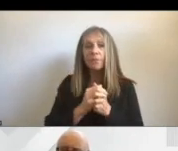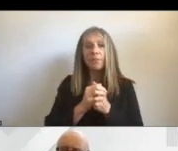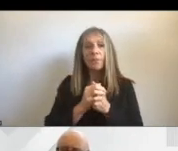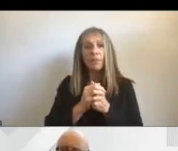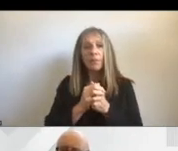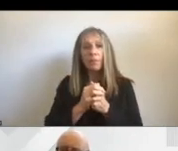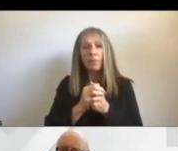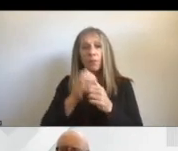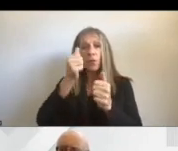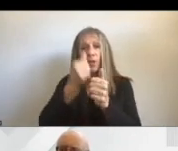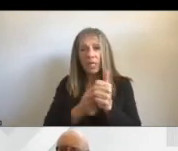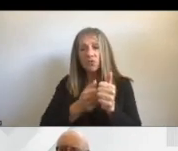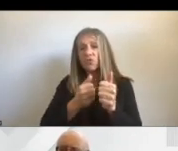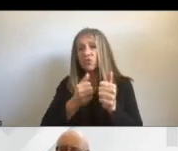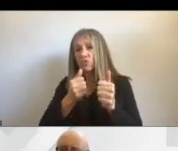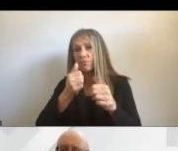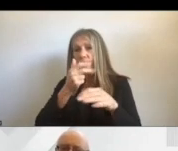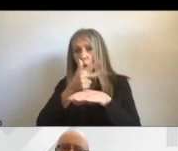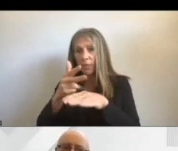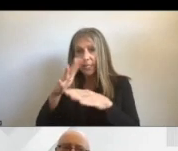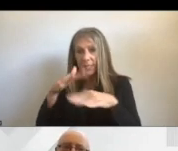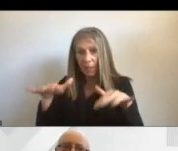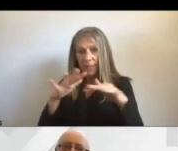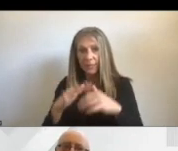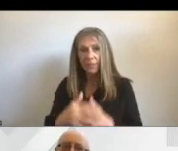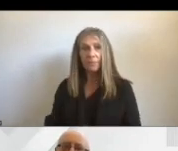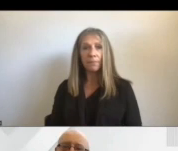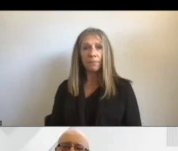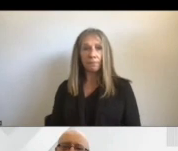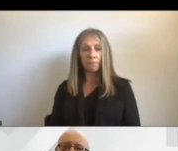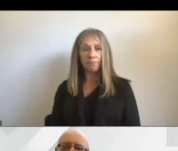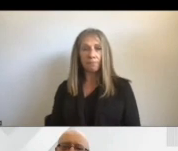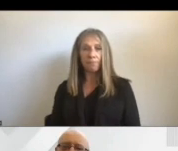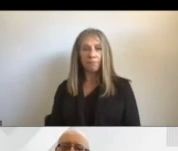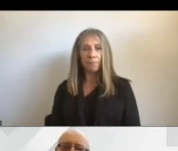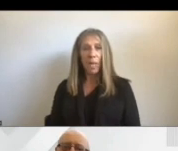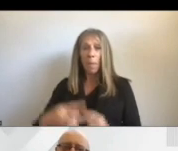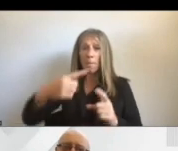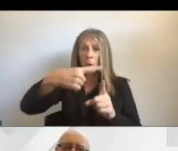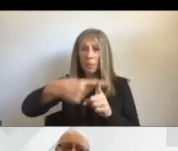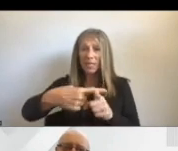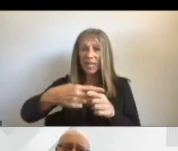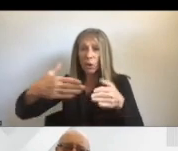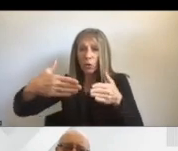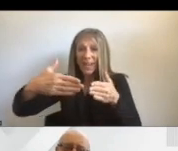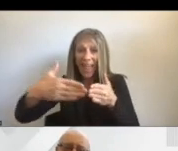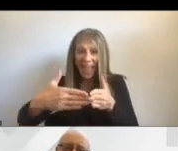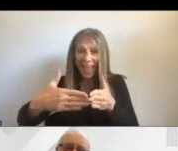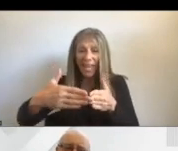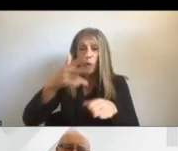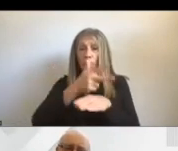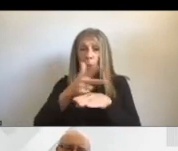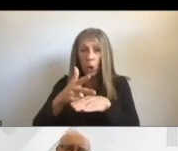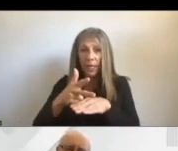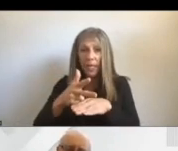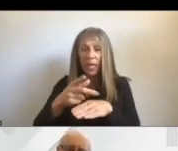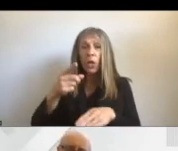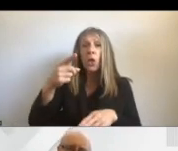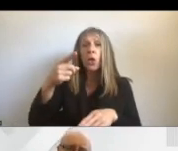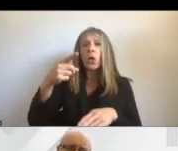1, just dealing with a different issue of right-of-way width.